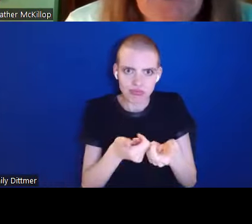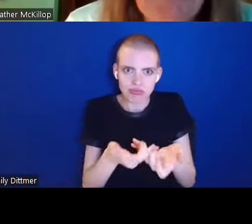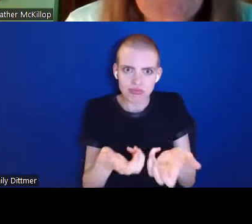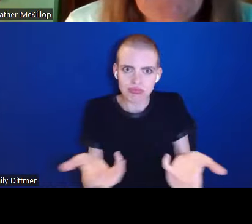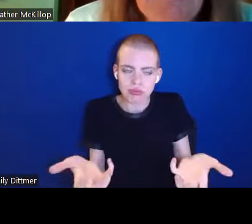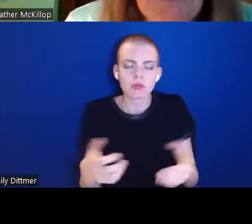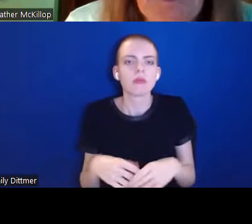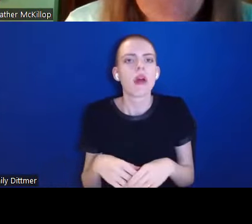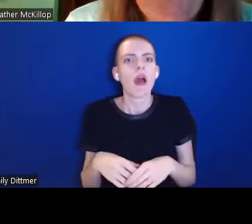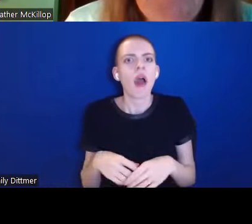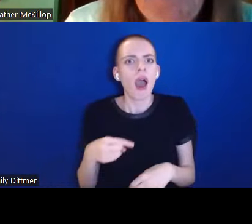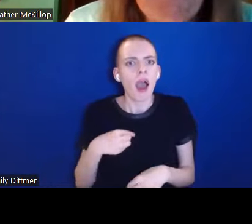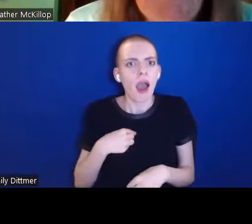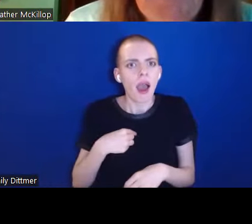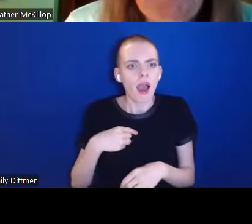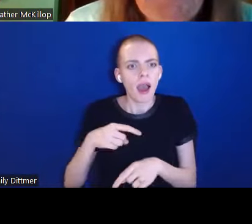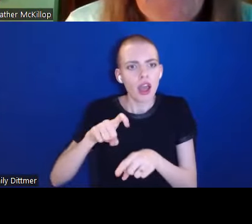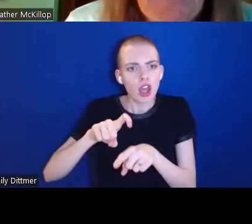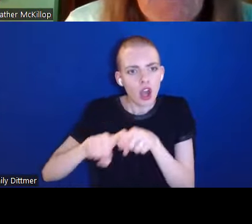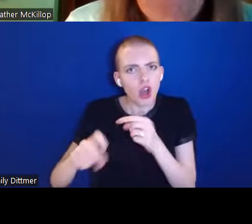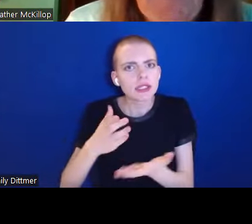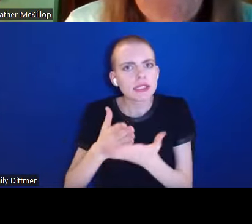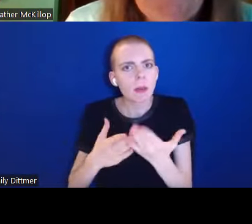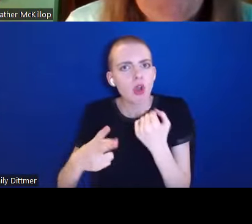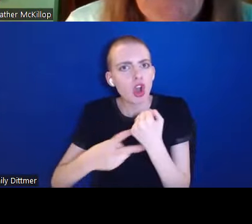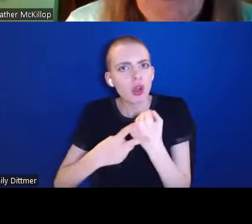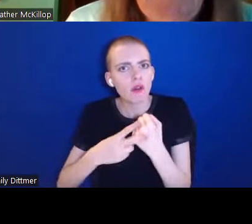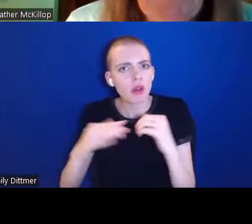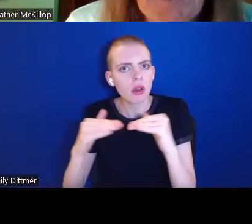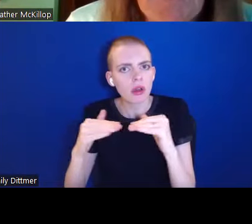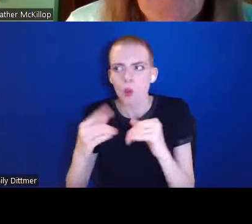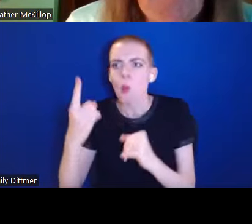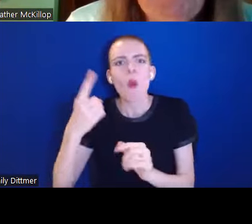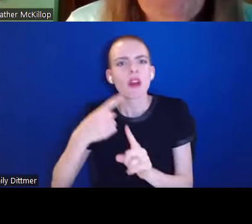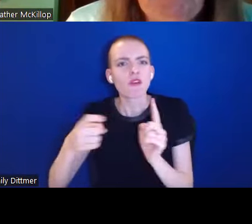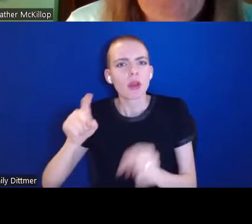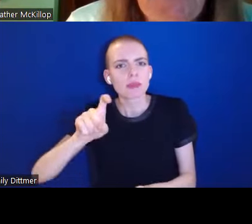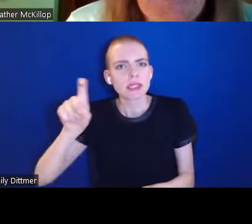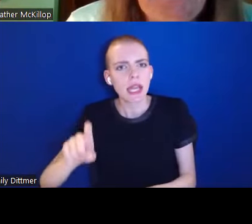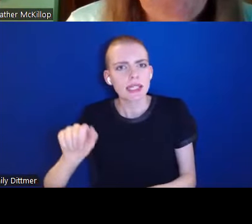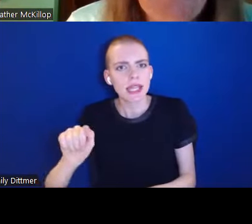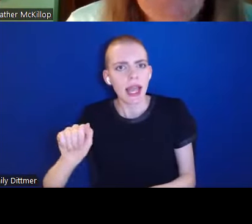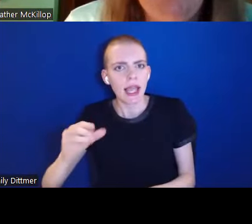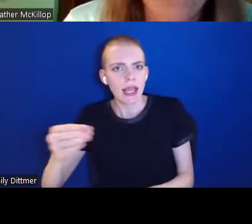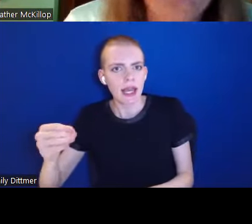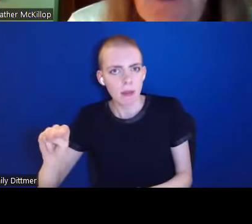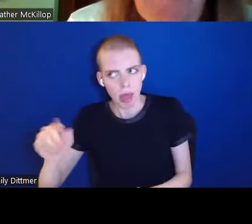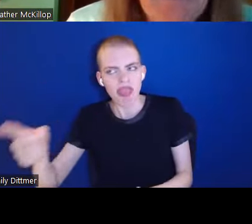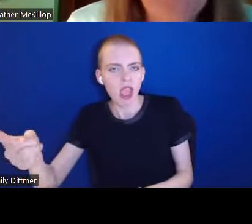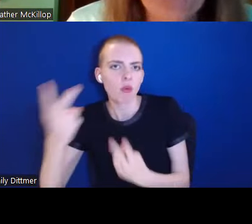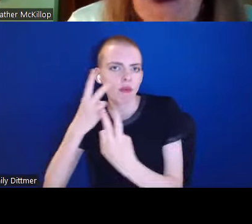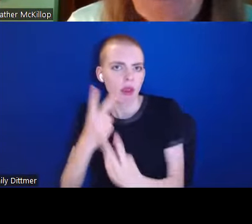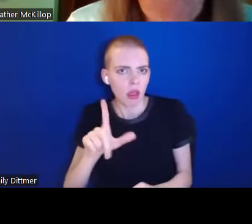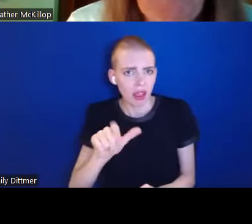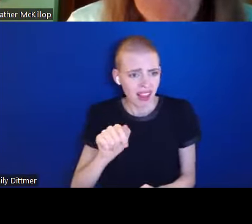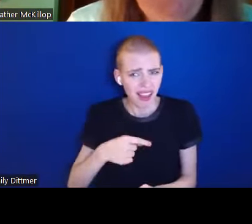conservation colleagues, C. Wayne Smith from Texas A&M, they were coming over to Louisiana. I said, the canoe paddle